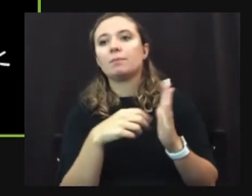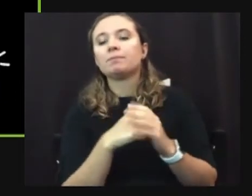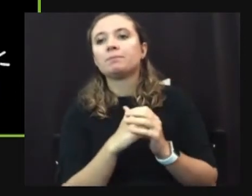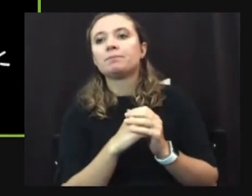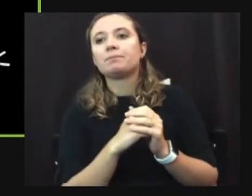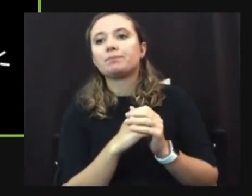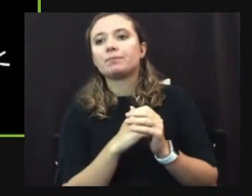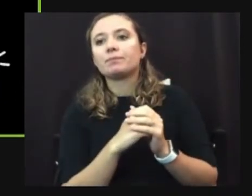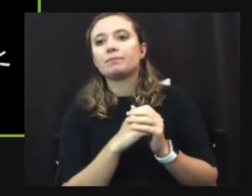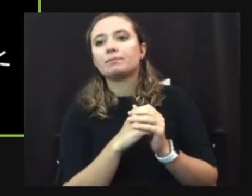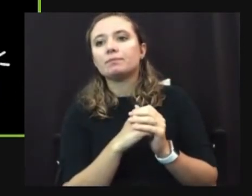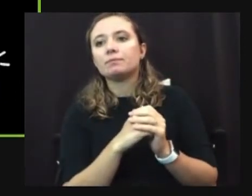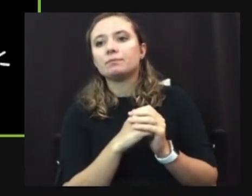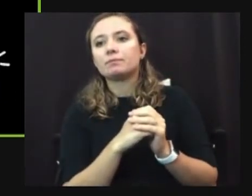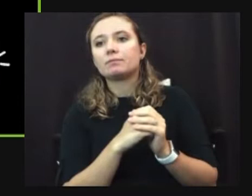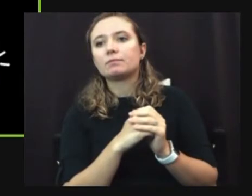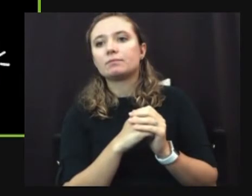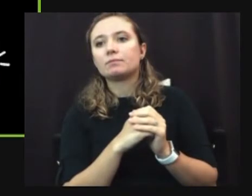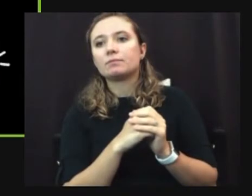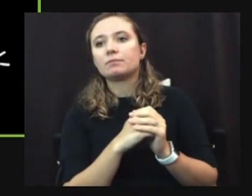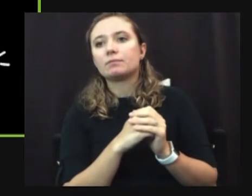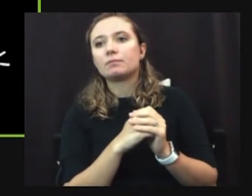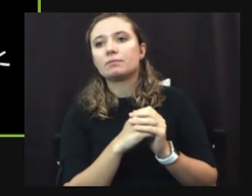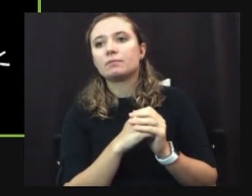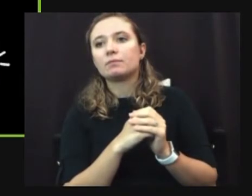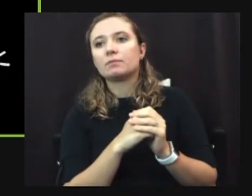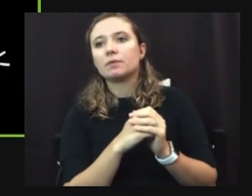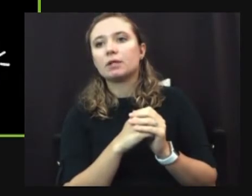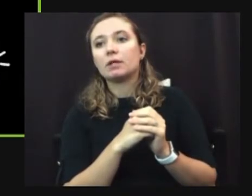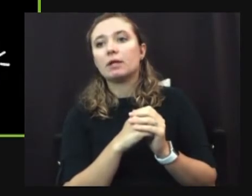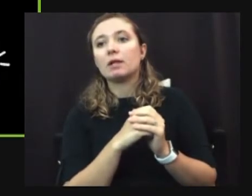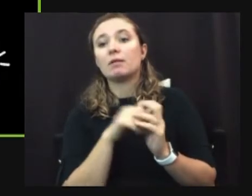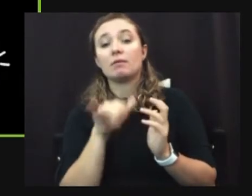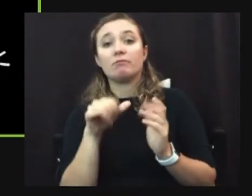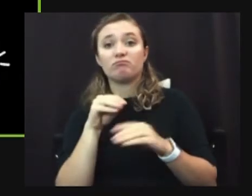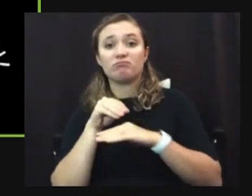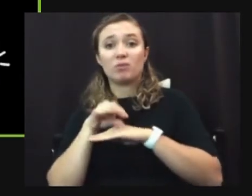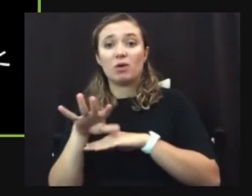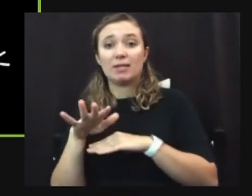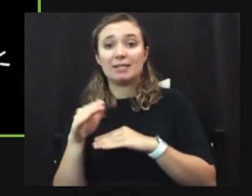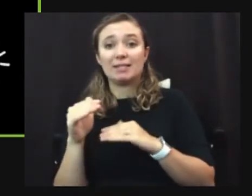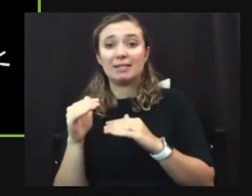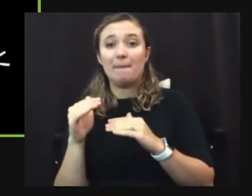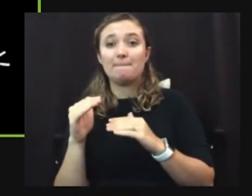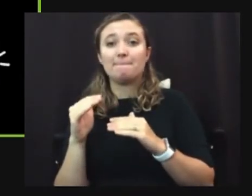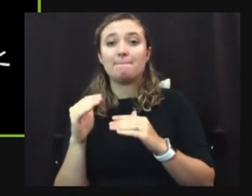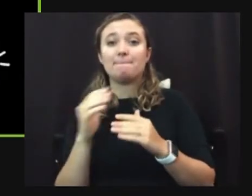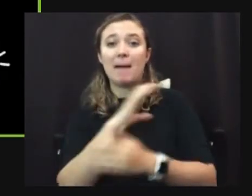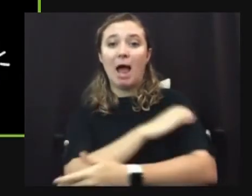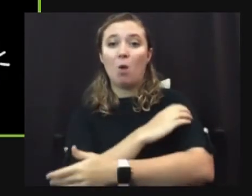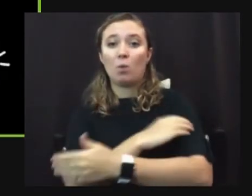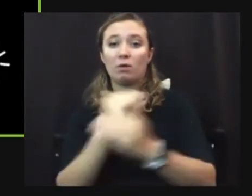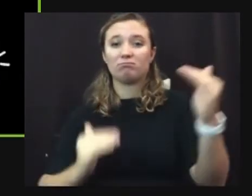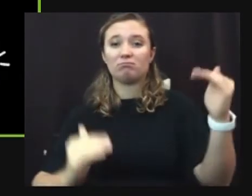them, they subconsciously contribute to the power imbalance which keeps marginalized people from ever gaining parity.